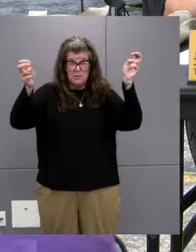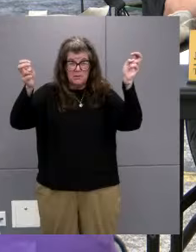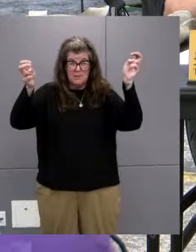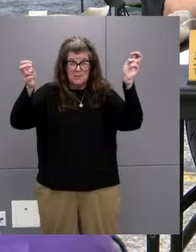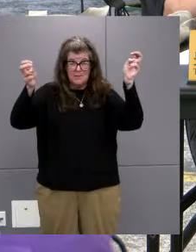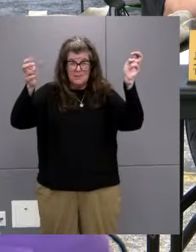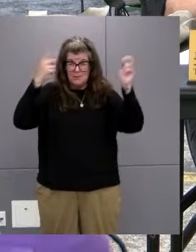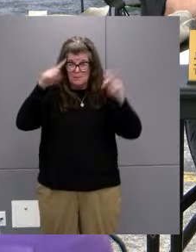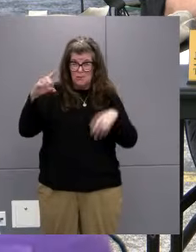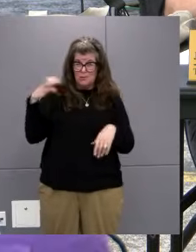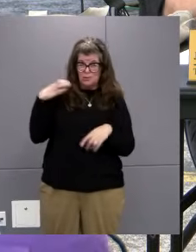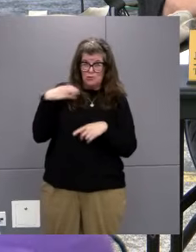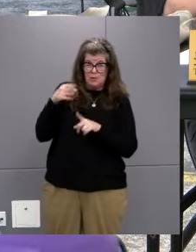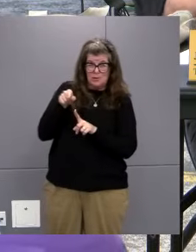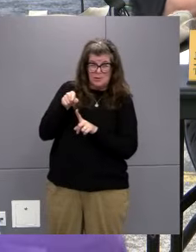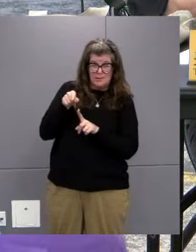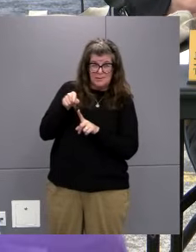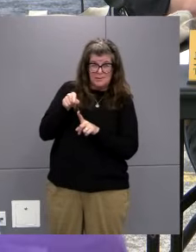chair.